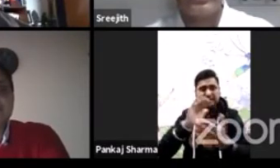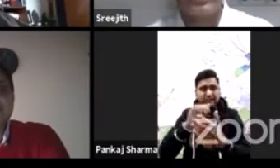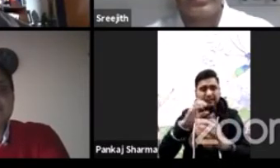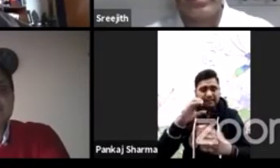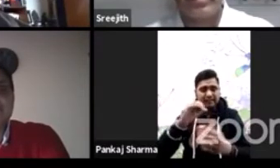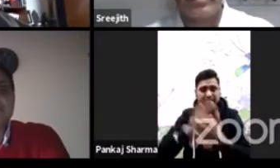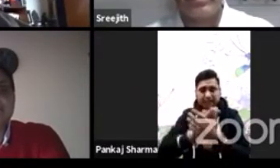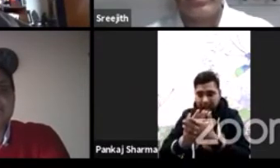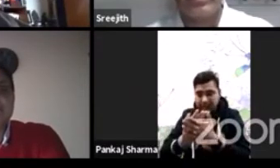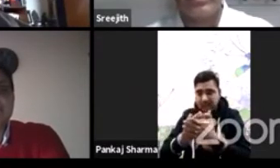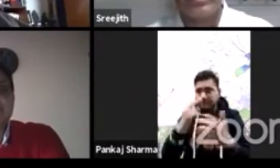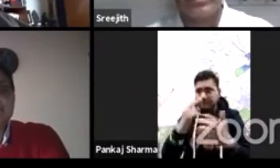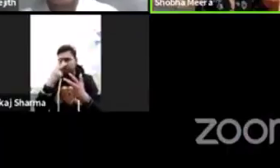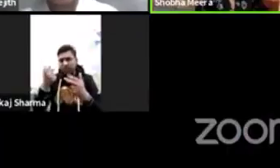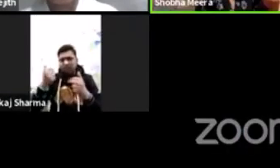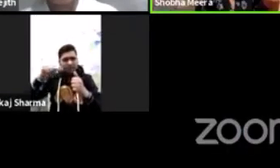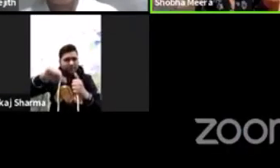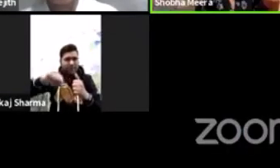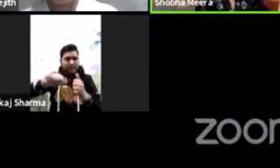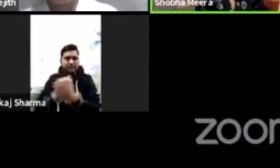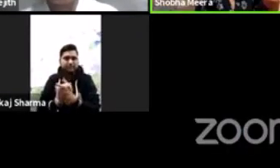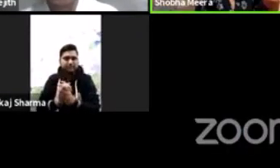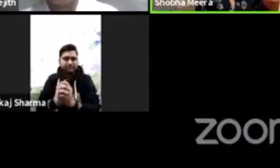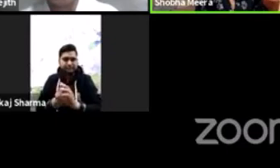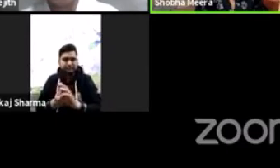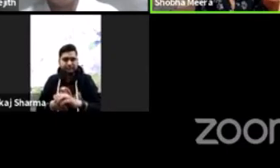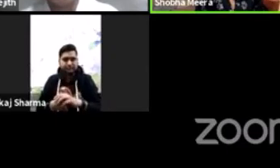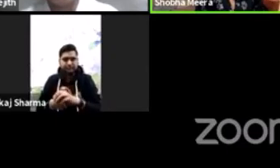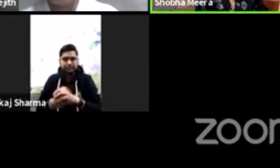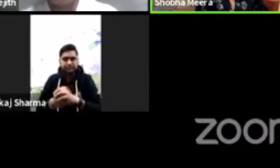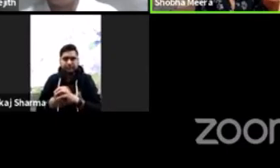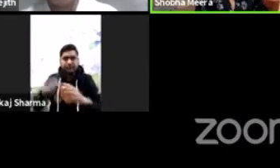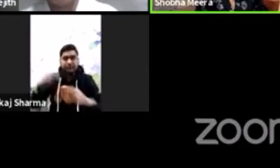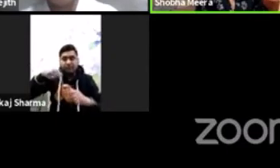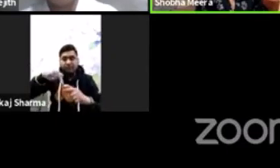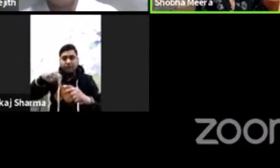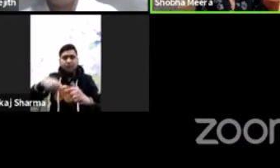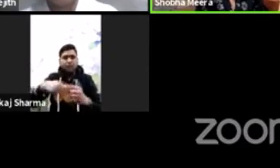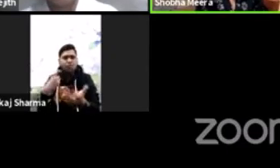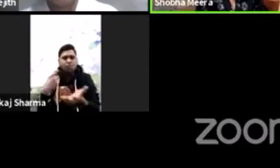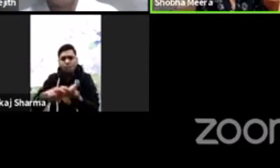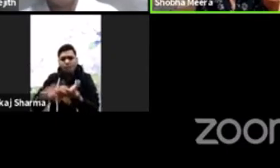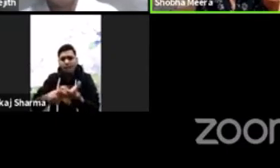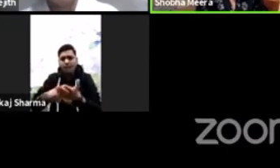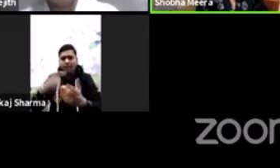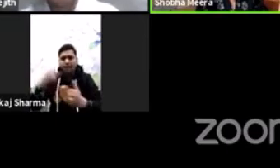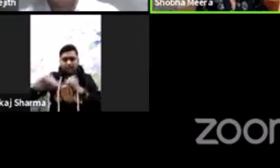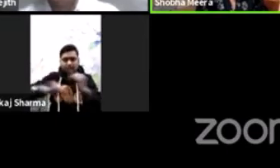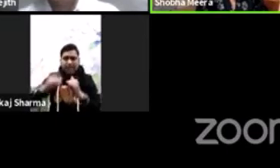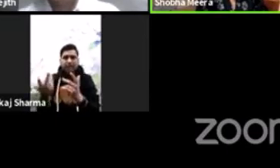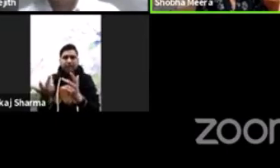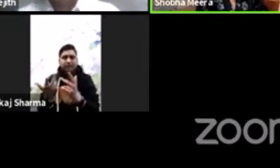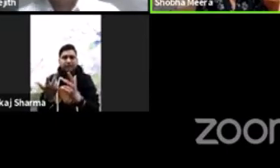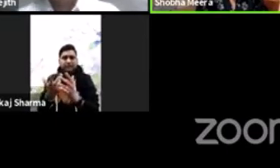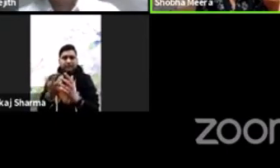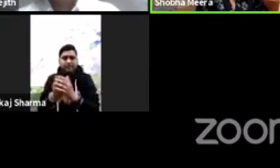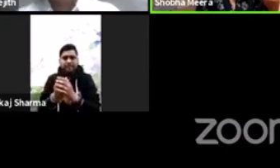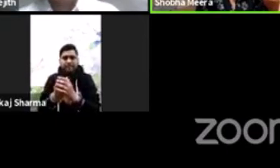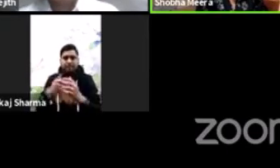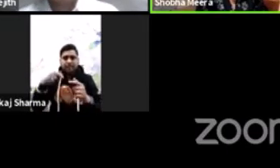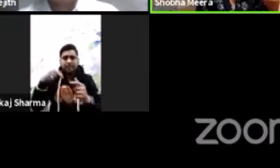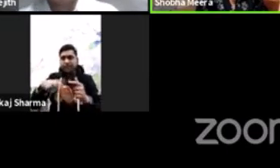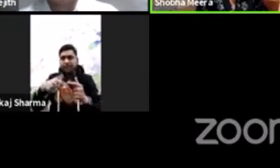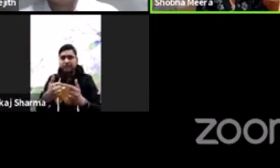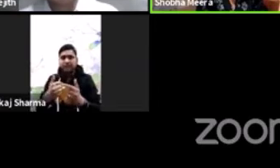we see ourselves as the role that we have to play is quite huge. We benefit from the